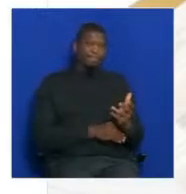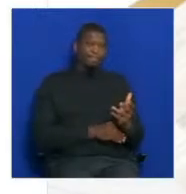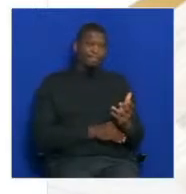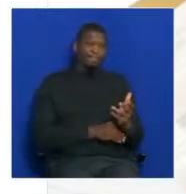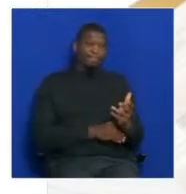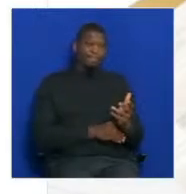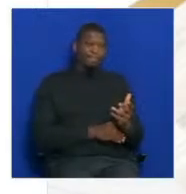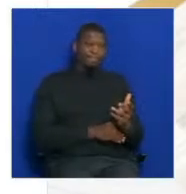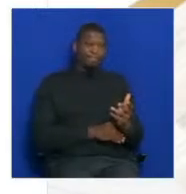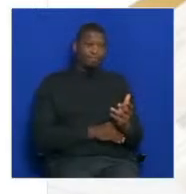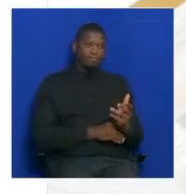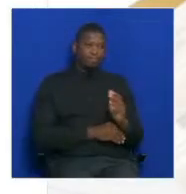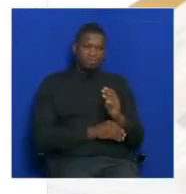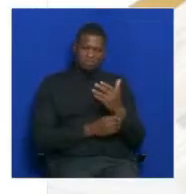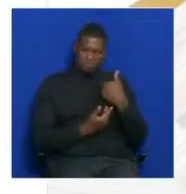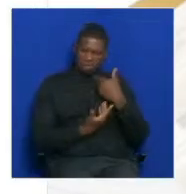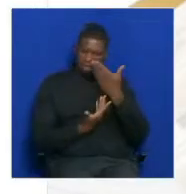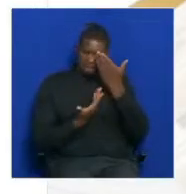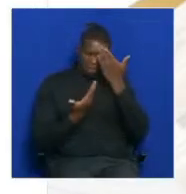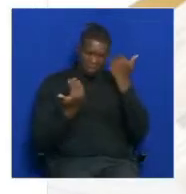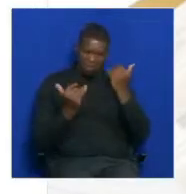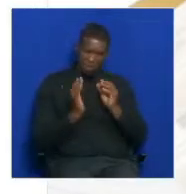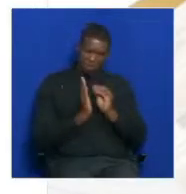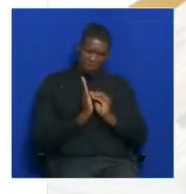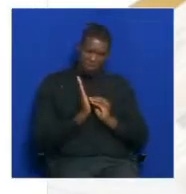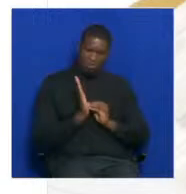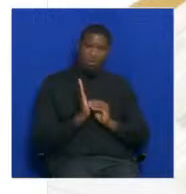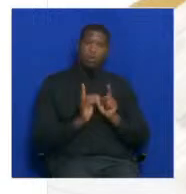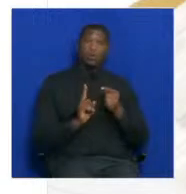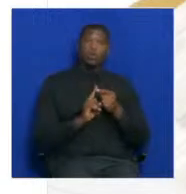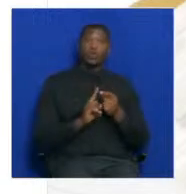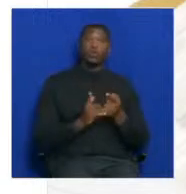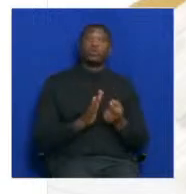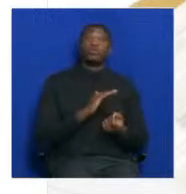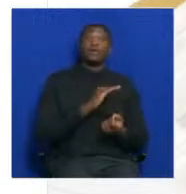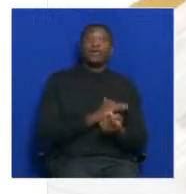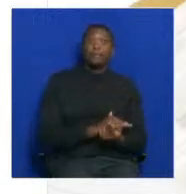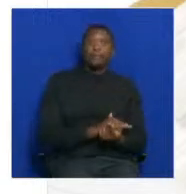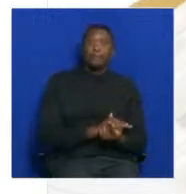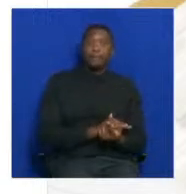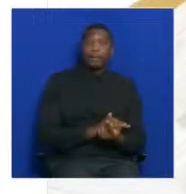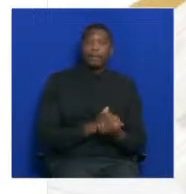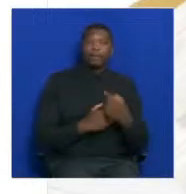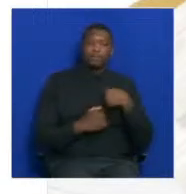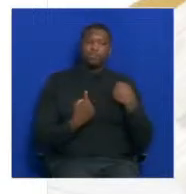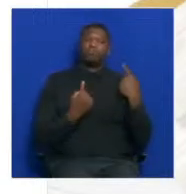I don't know what I was trying to say here. To which I was called, yes.